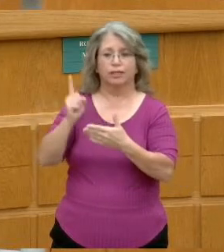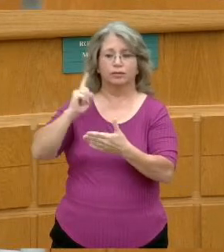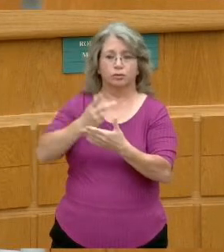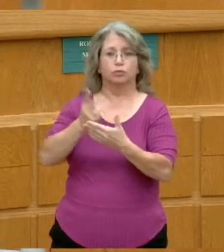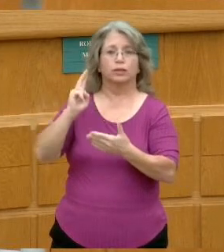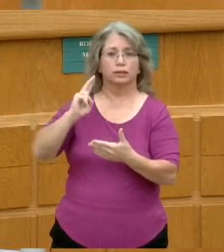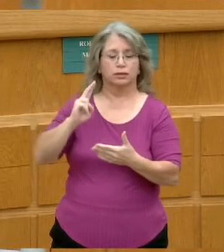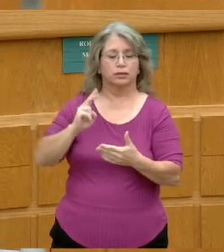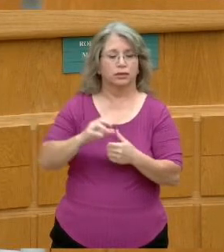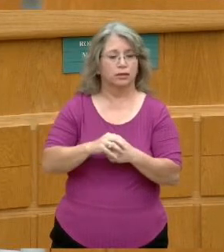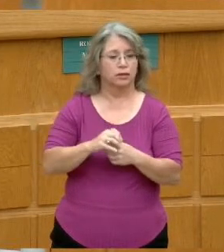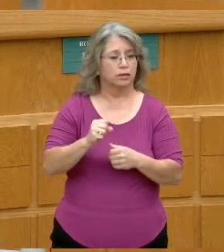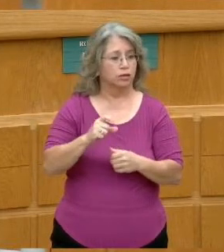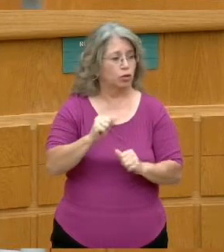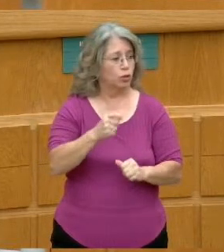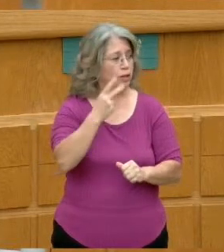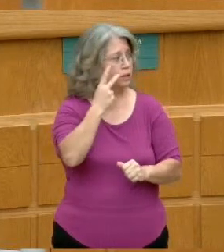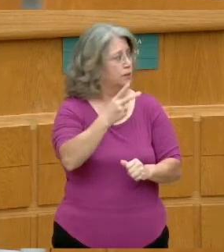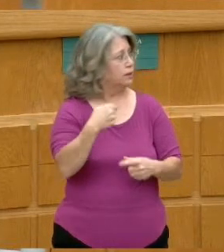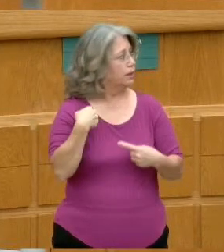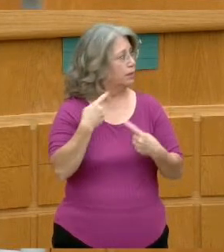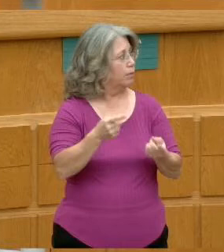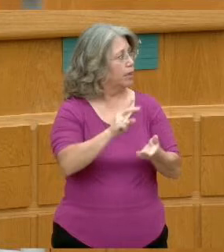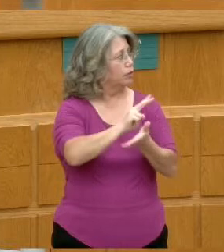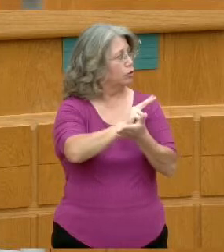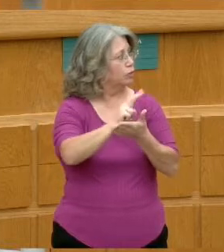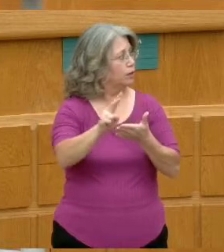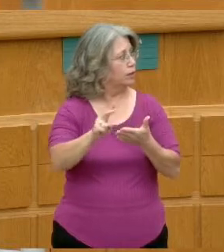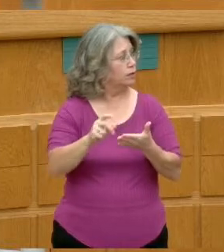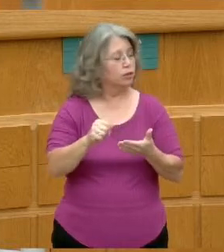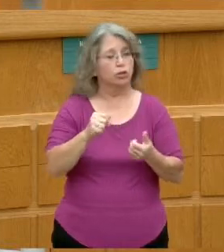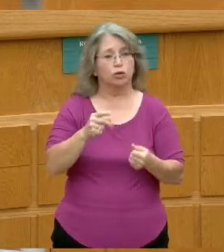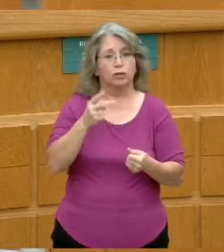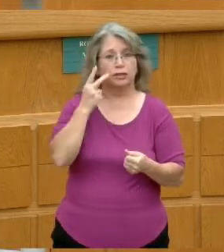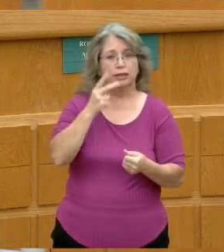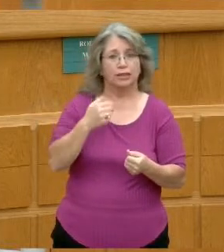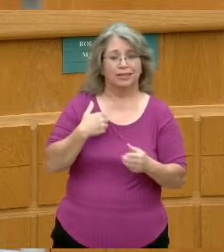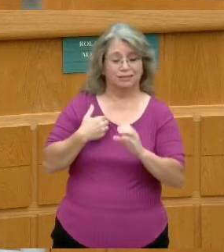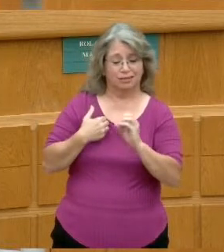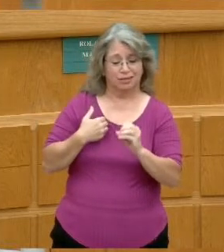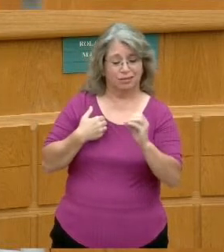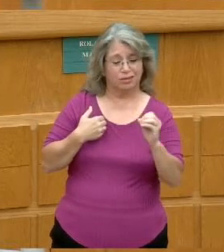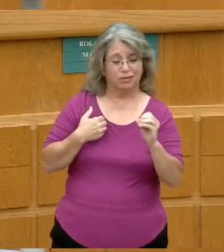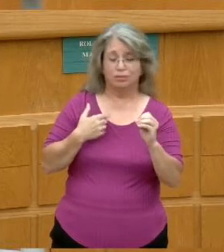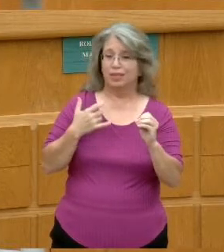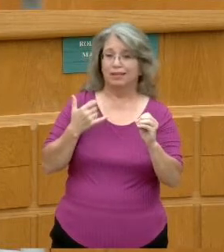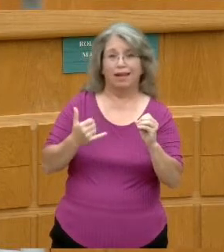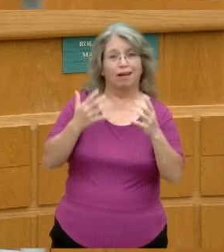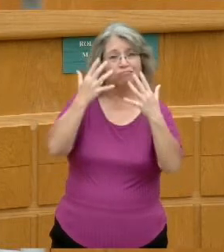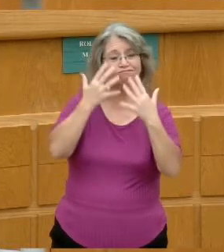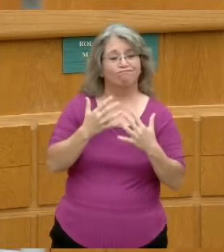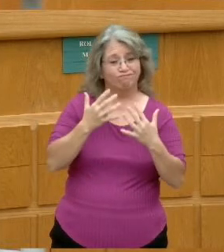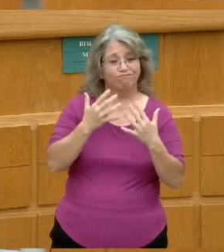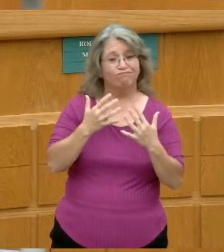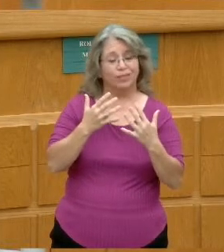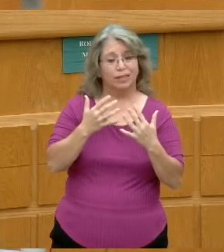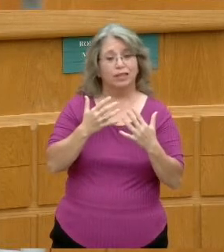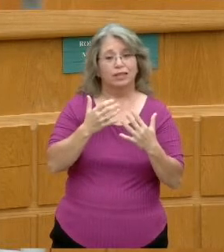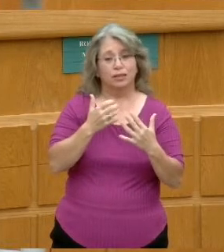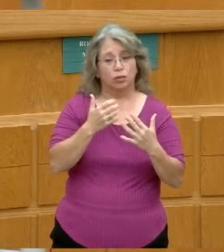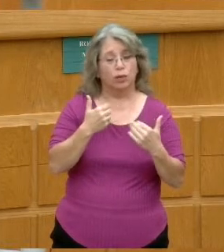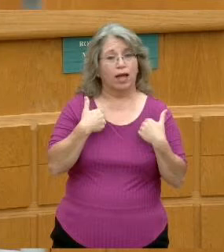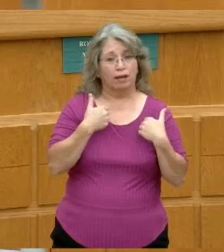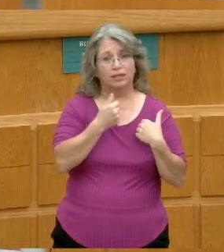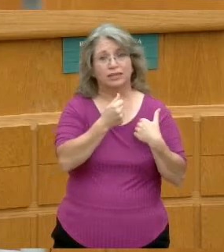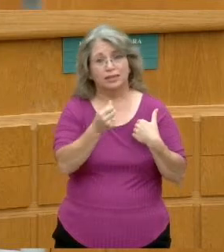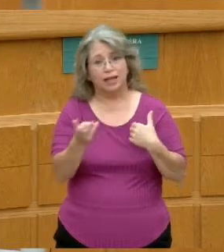our two-week period, you can see where we had several zeros. That's being replaced now, unfortunately, by several consecutive